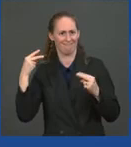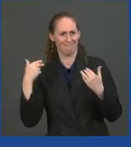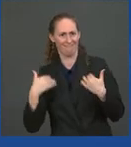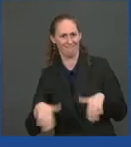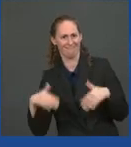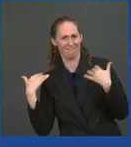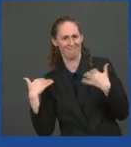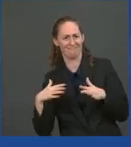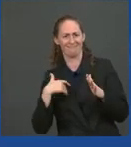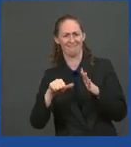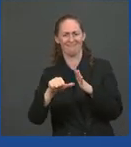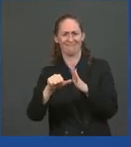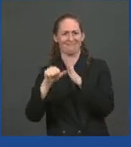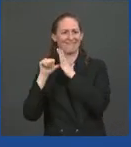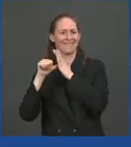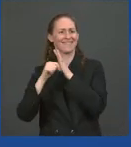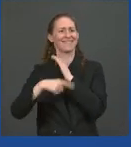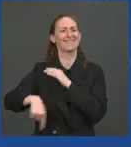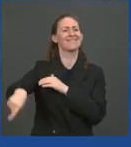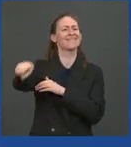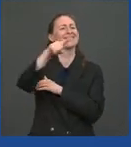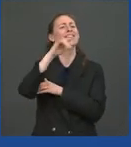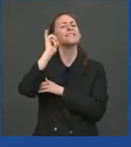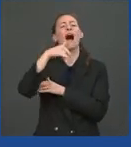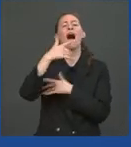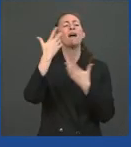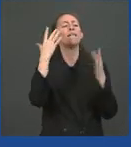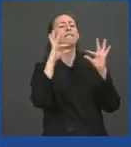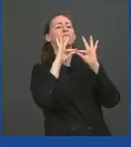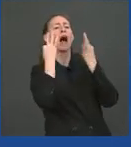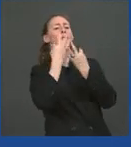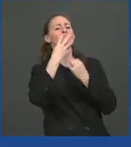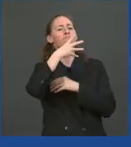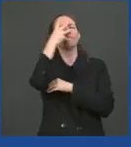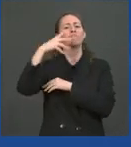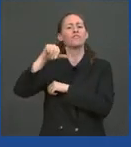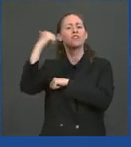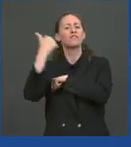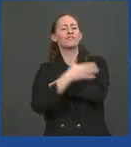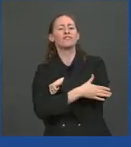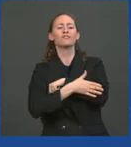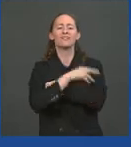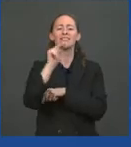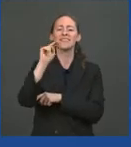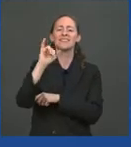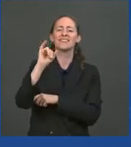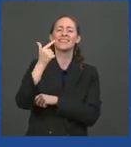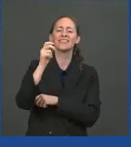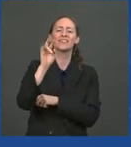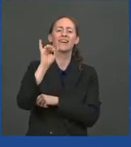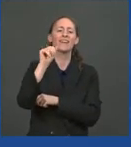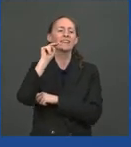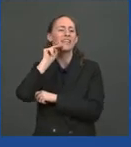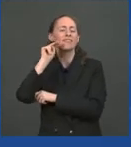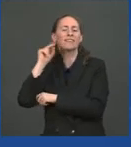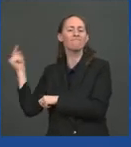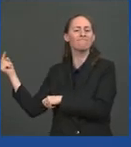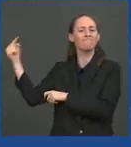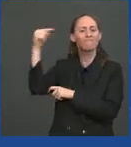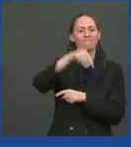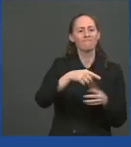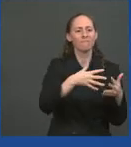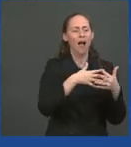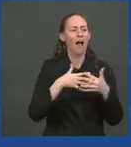an immigrant family from Nigeria and then Greece in search of new opportunity. In struggles they always